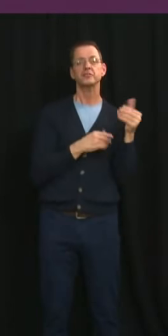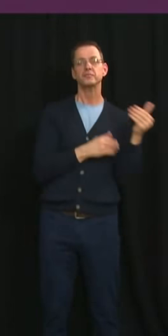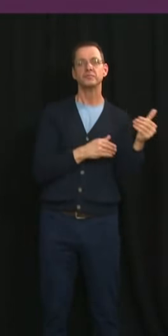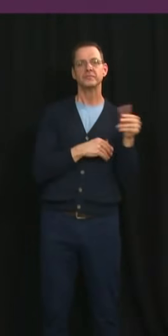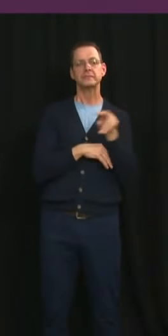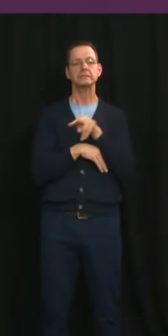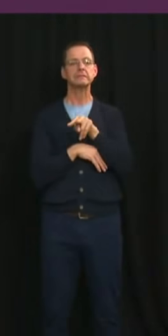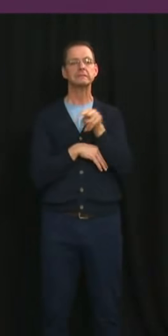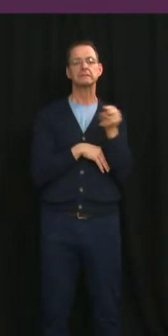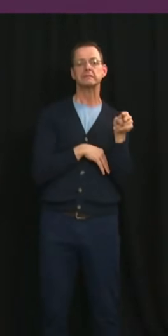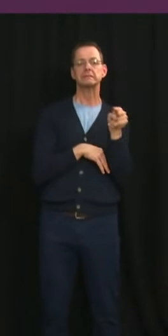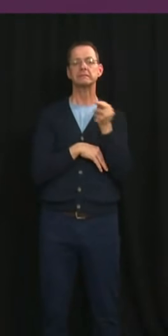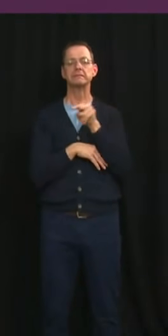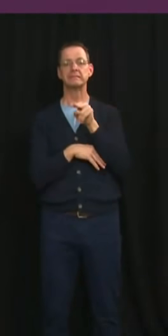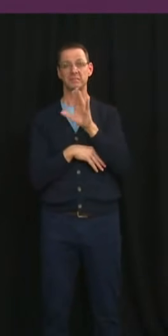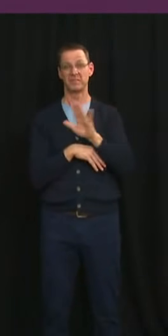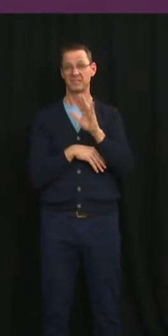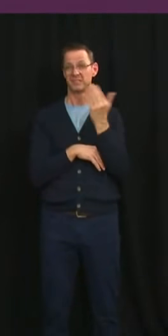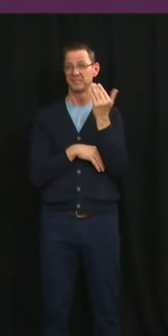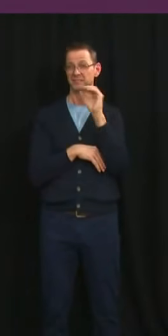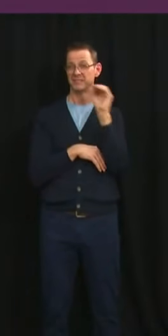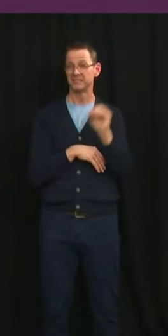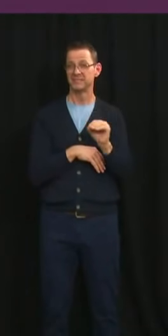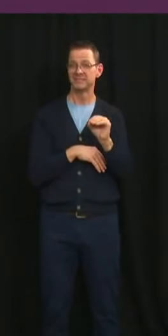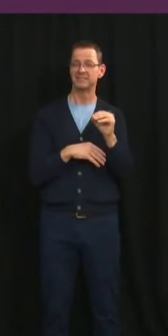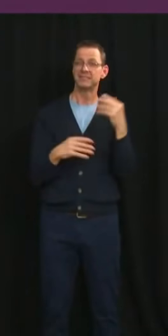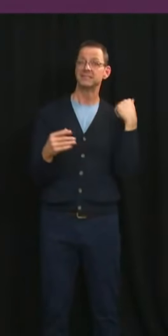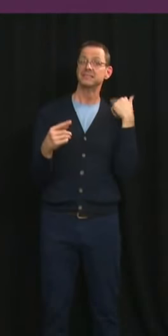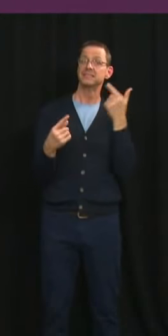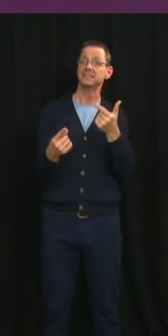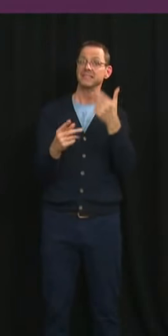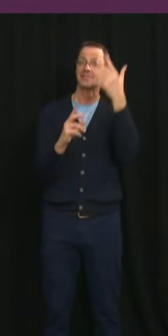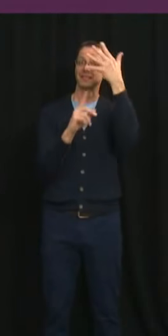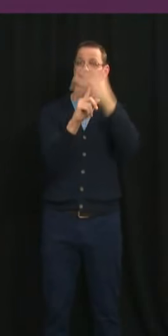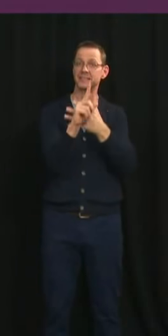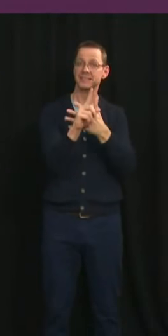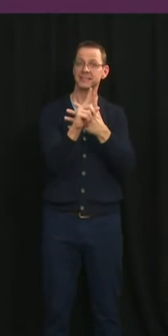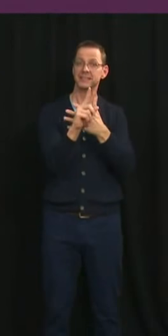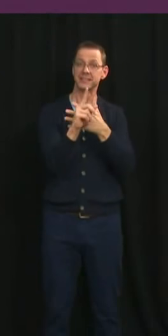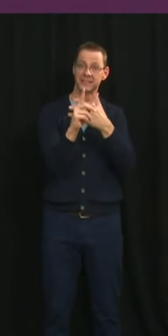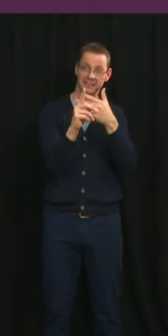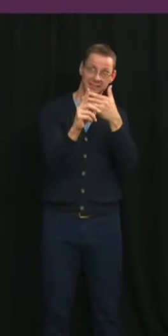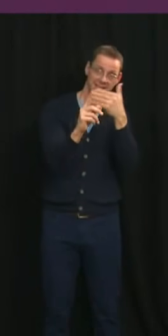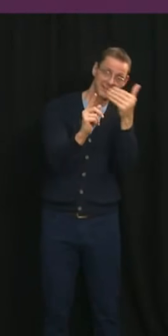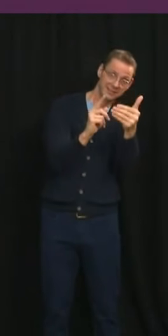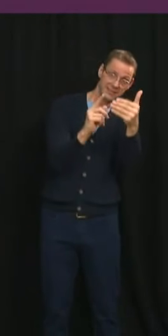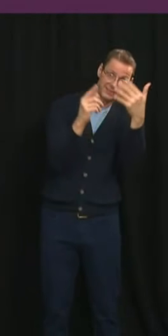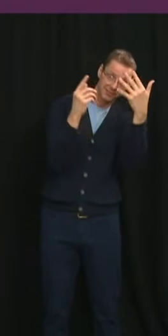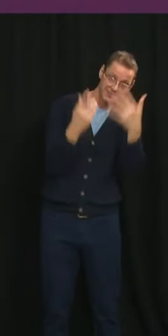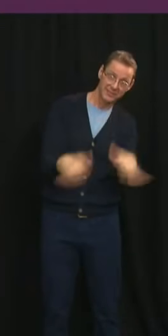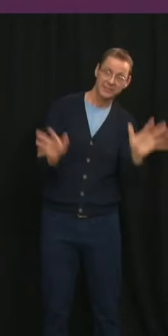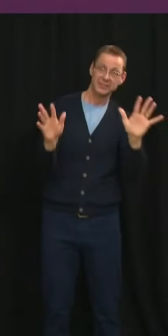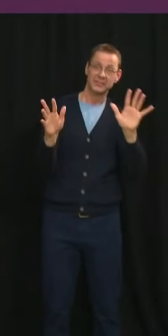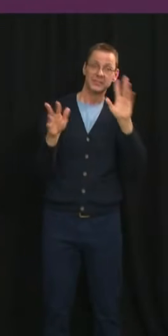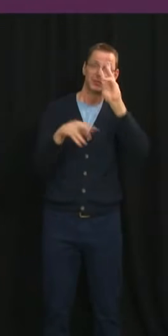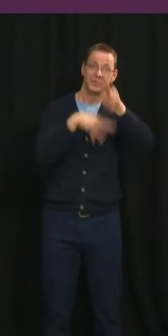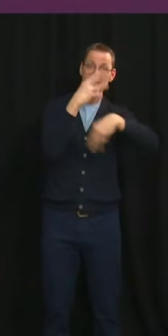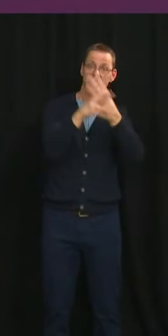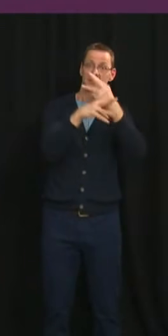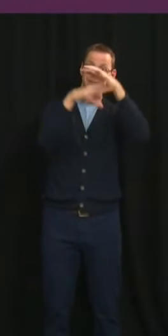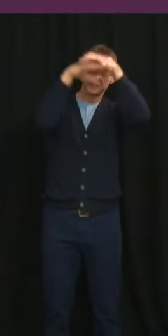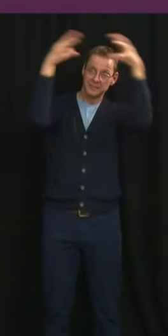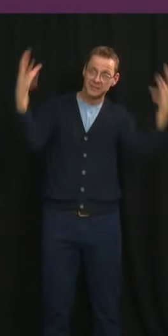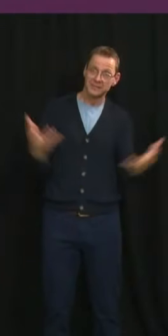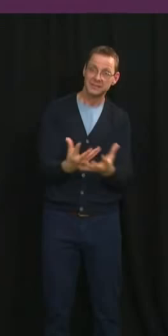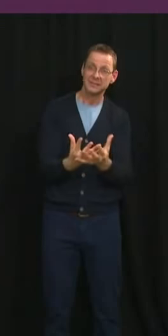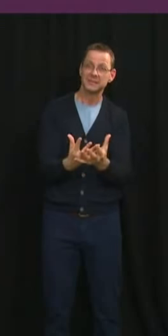confidence level for that segment of the population. So I think they'll come around, and I'm optimistic that we'll exceed our